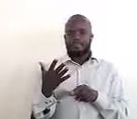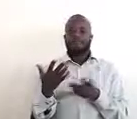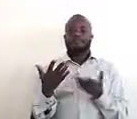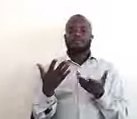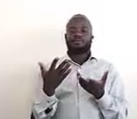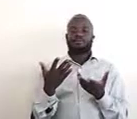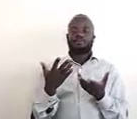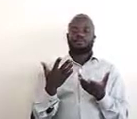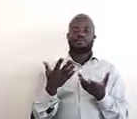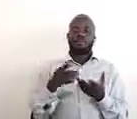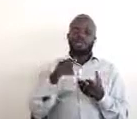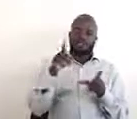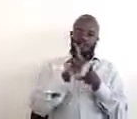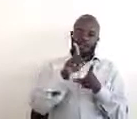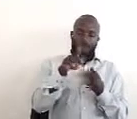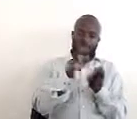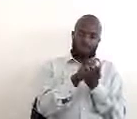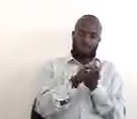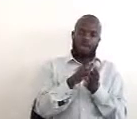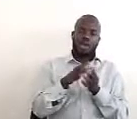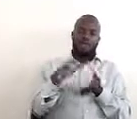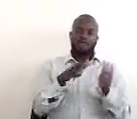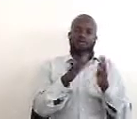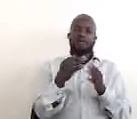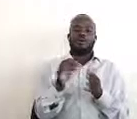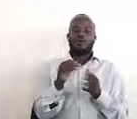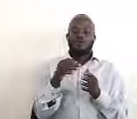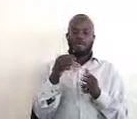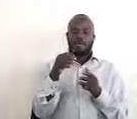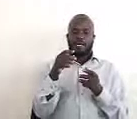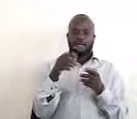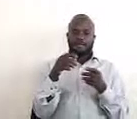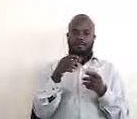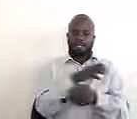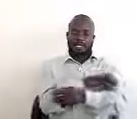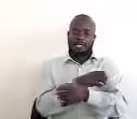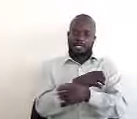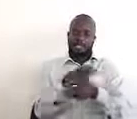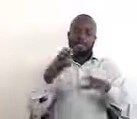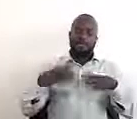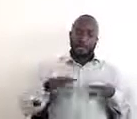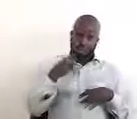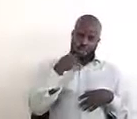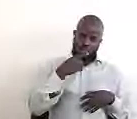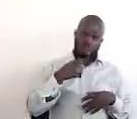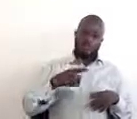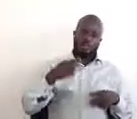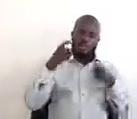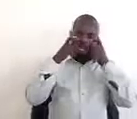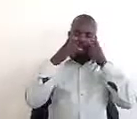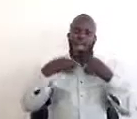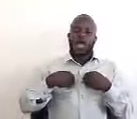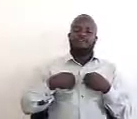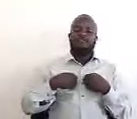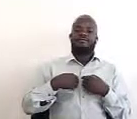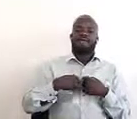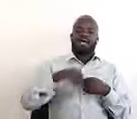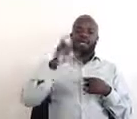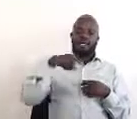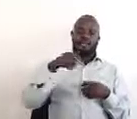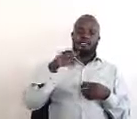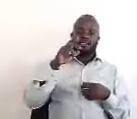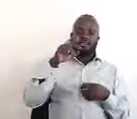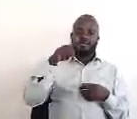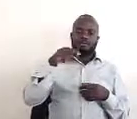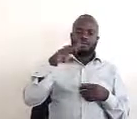different things, and is a stored form of energy. People living with HIV and AIDS need a higher intake of protein in their